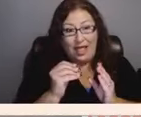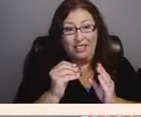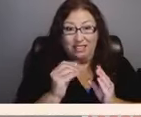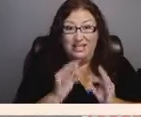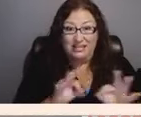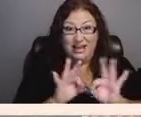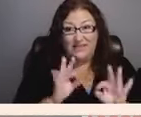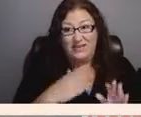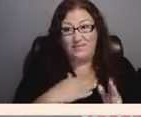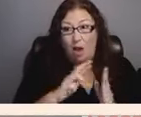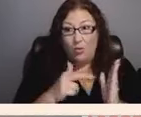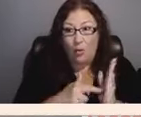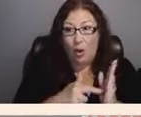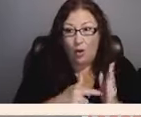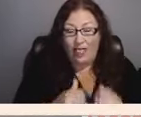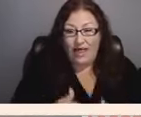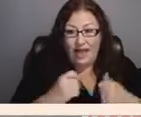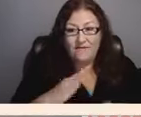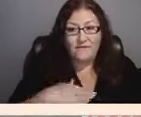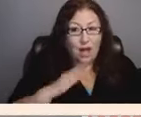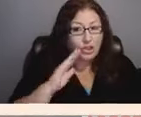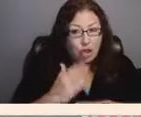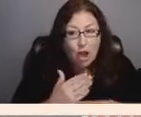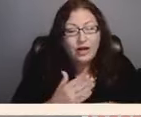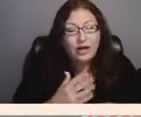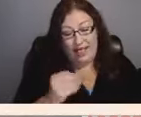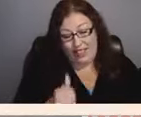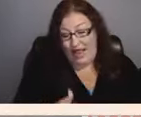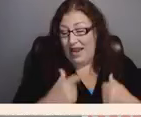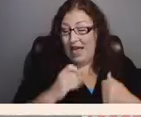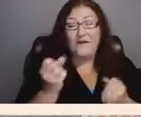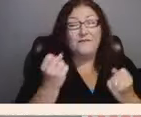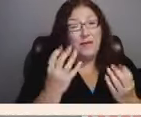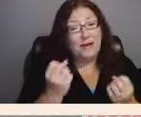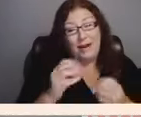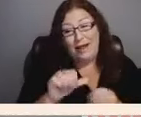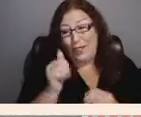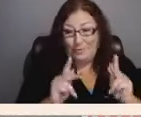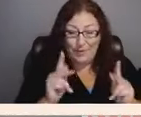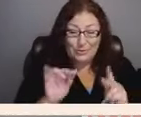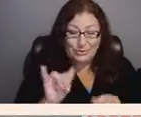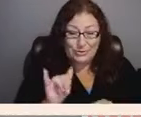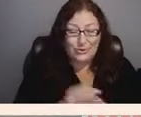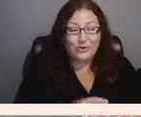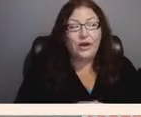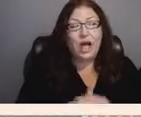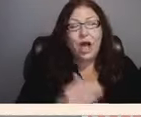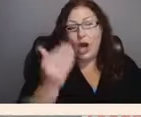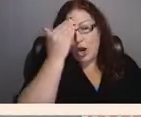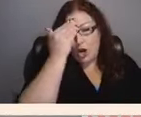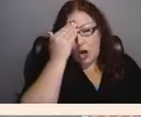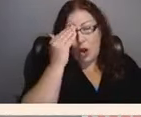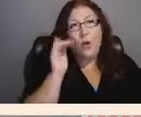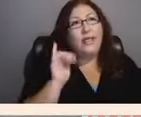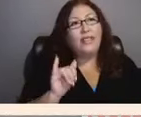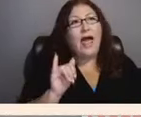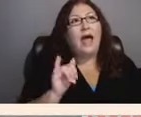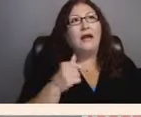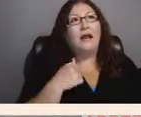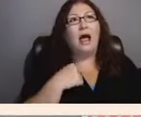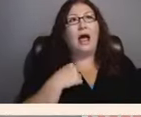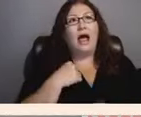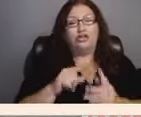of my daughter and in the life of many, many other people. And knowing that as I stepped into my own